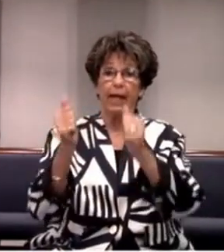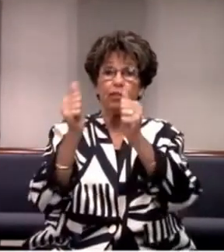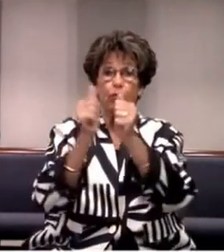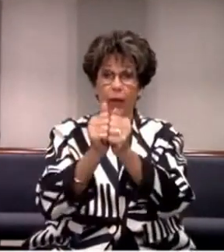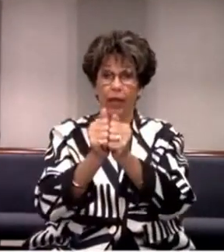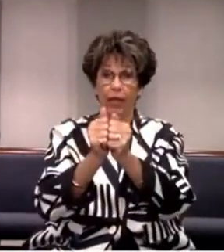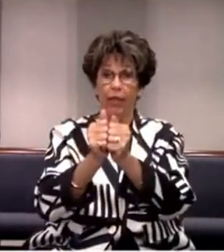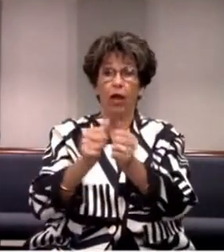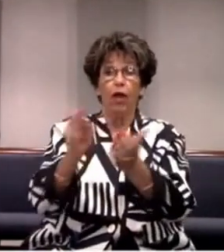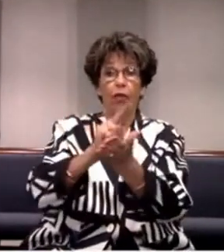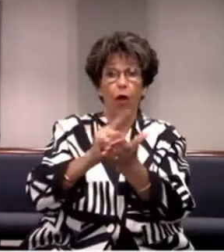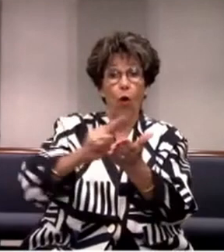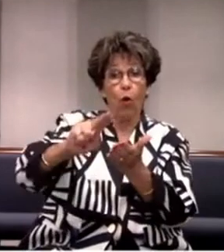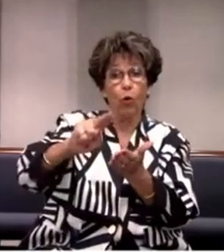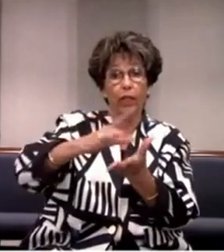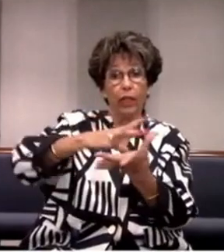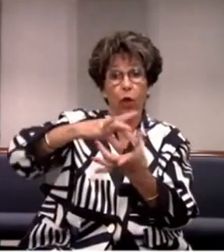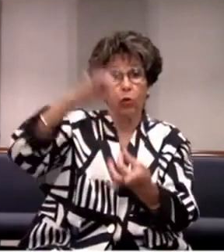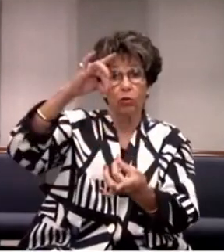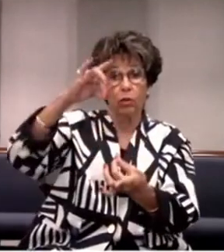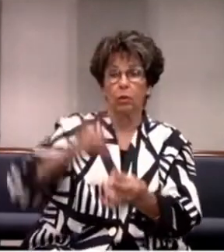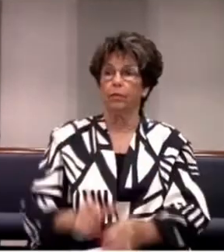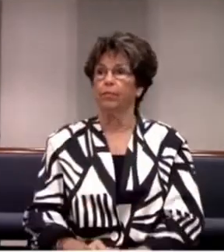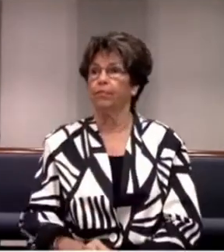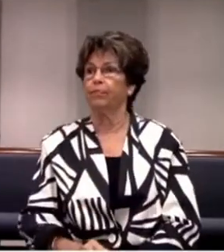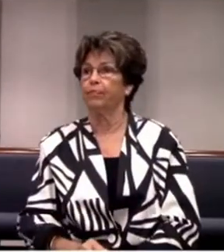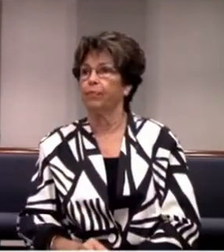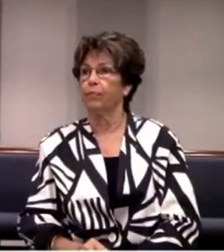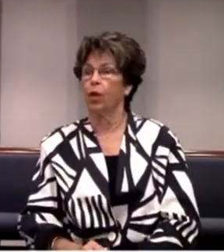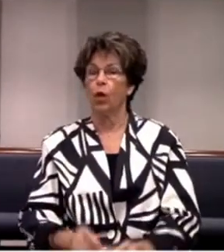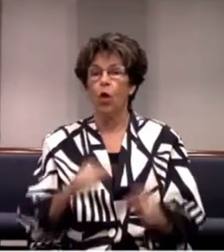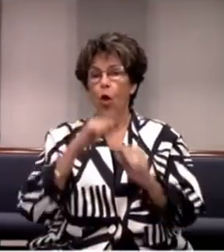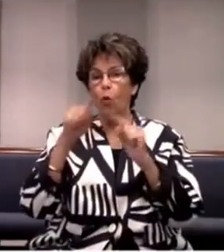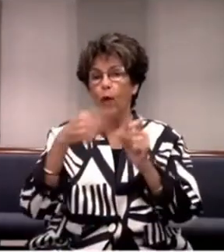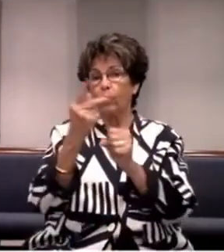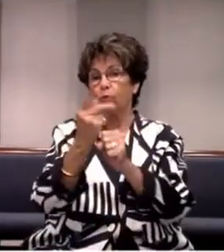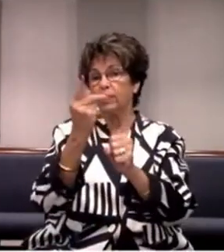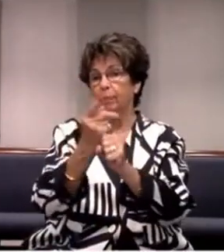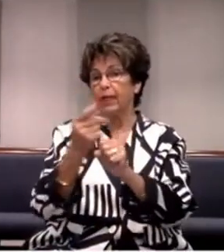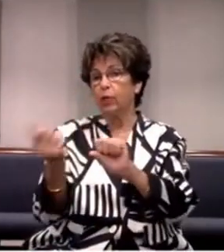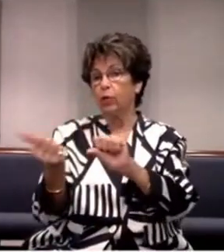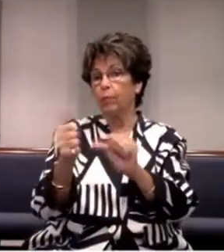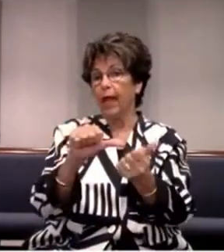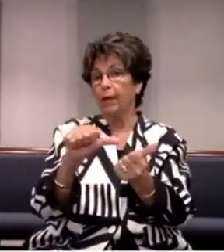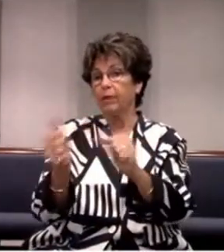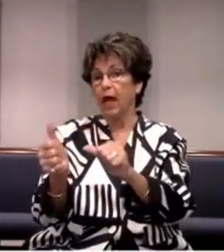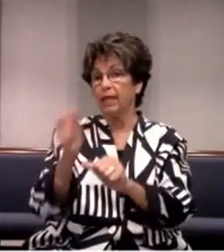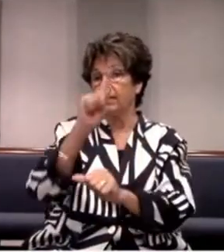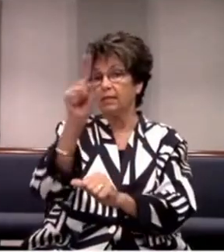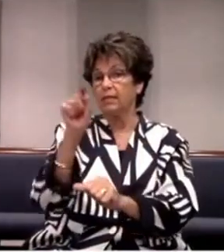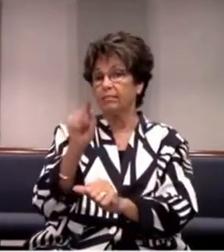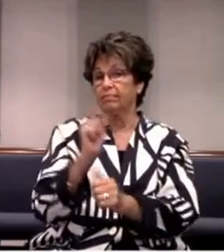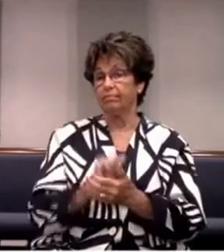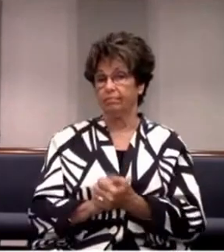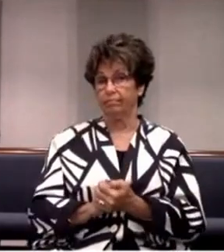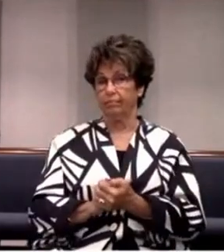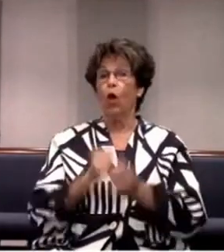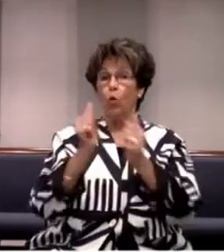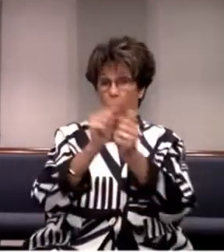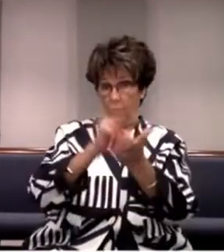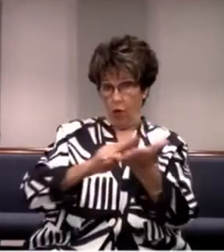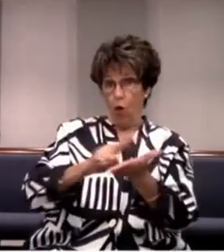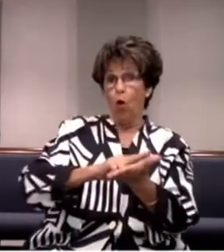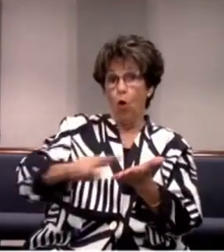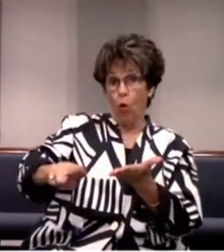Holy Ghost. Okay, time out. When was Peter baptized with the Holy